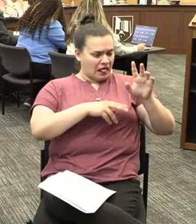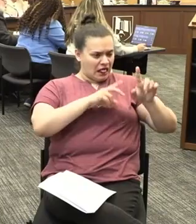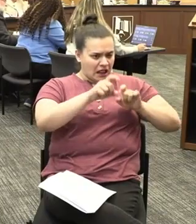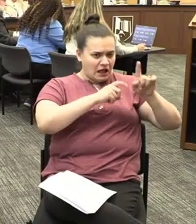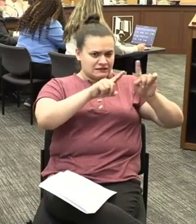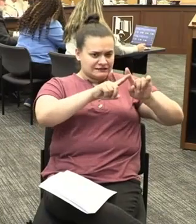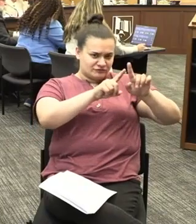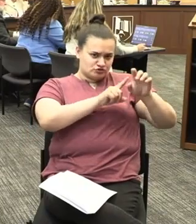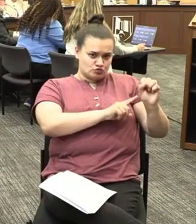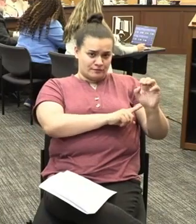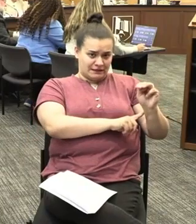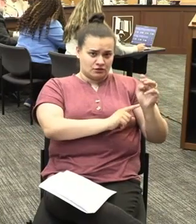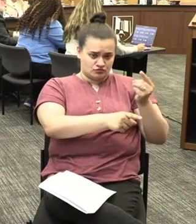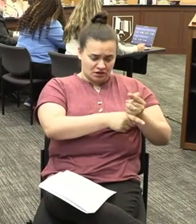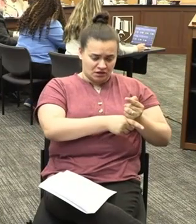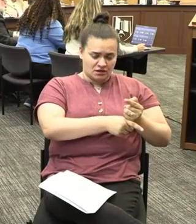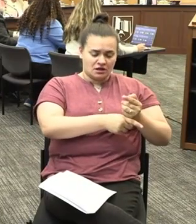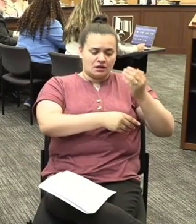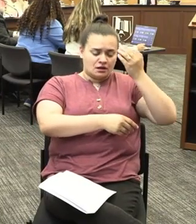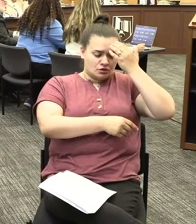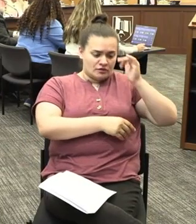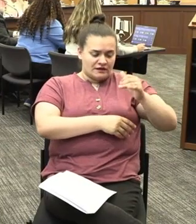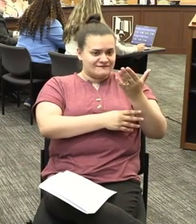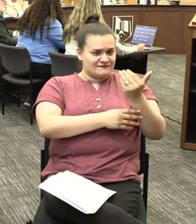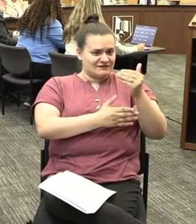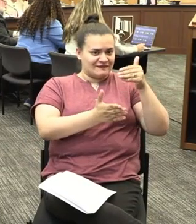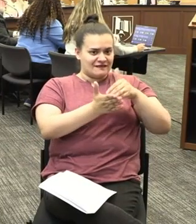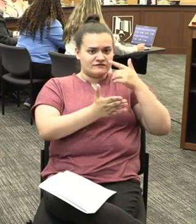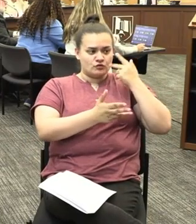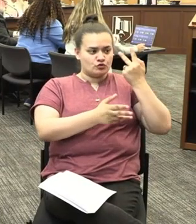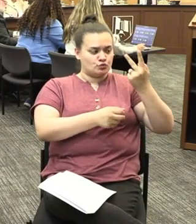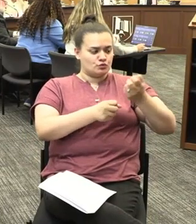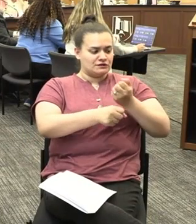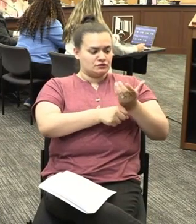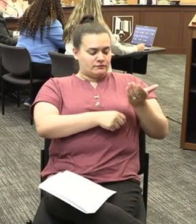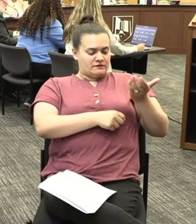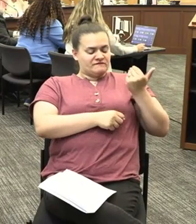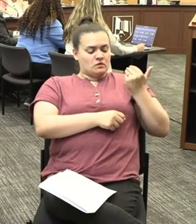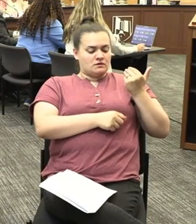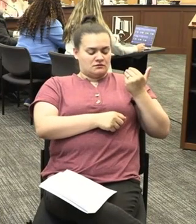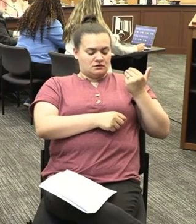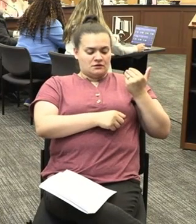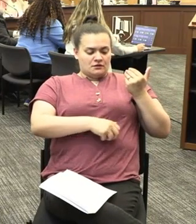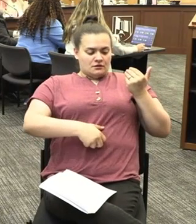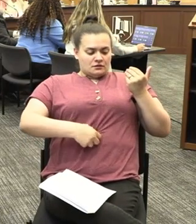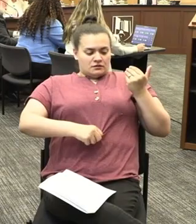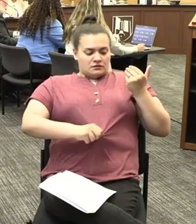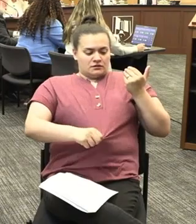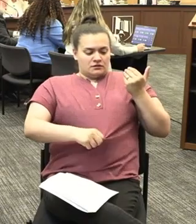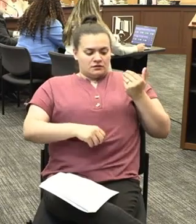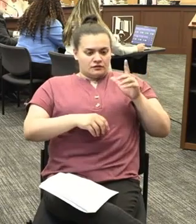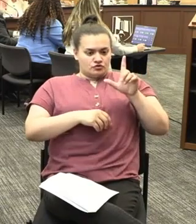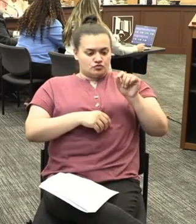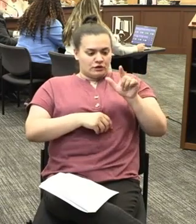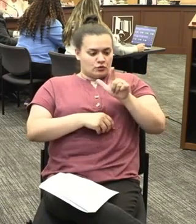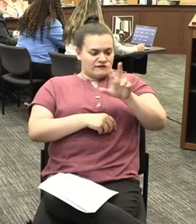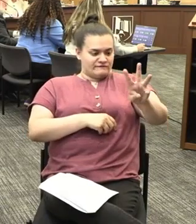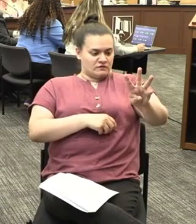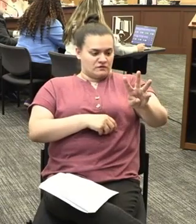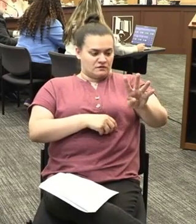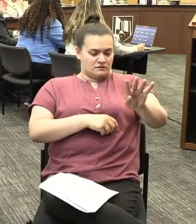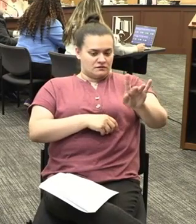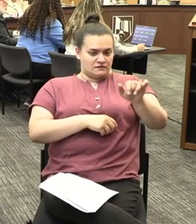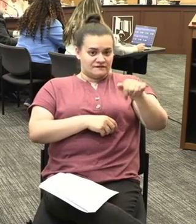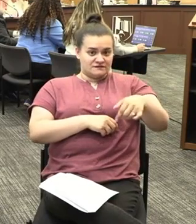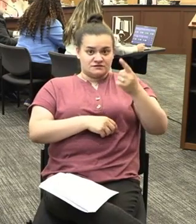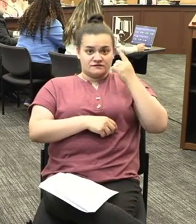medias. And I know that it was 50,000 for the 2 years before. And it was 2024. This is only